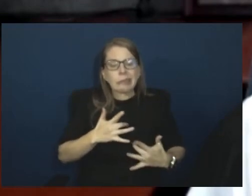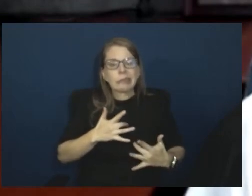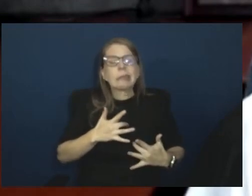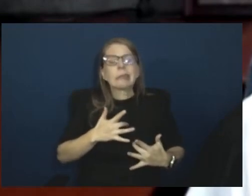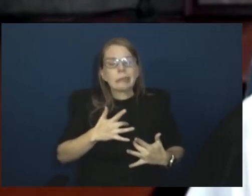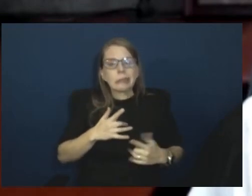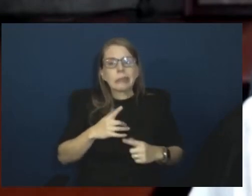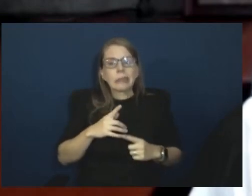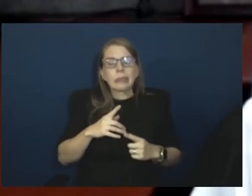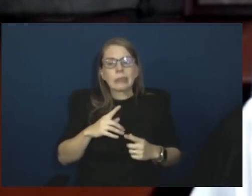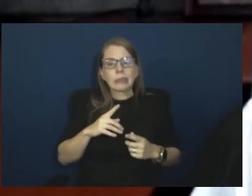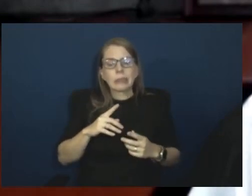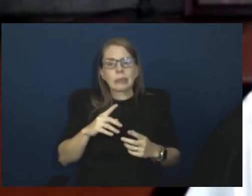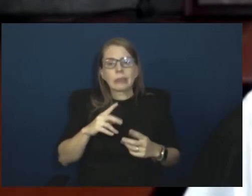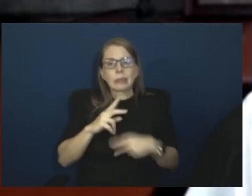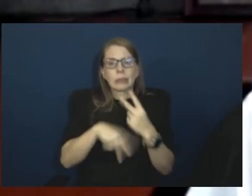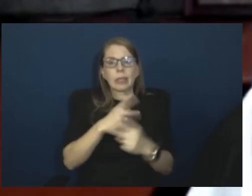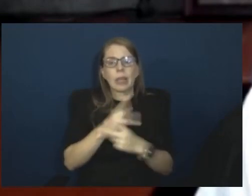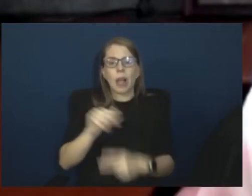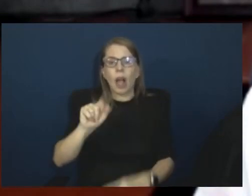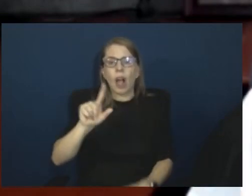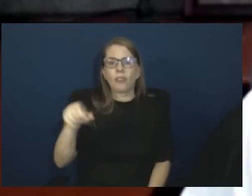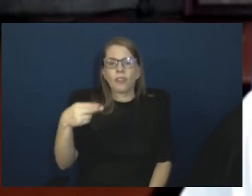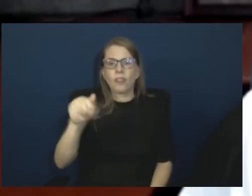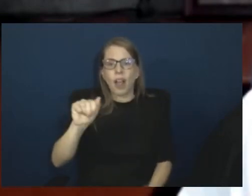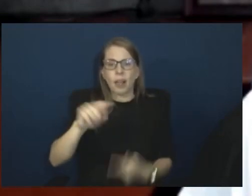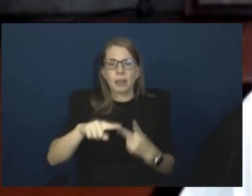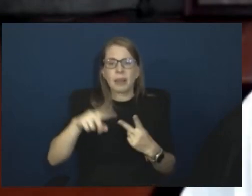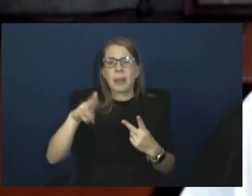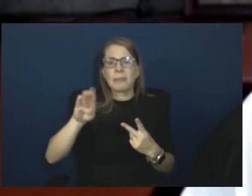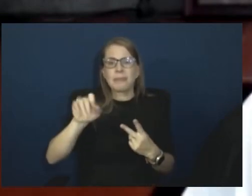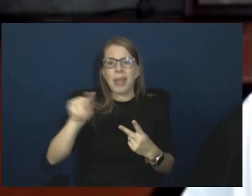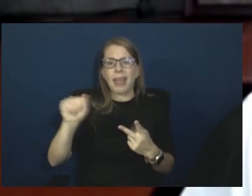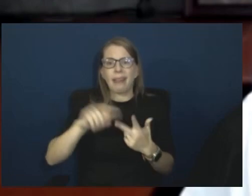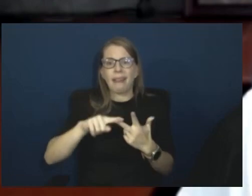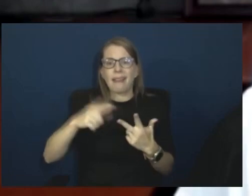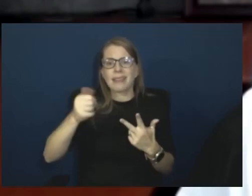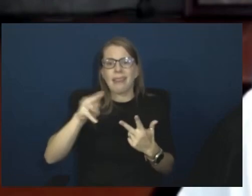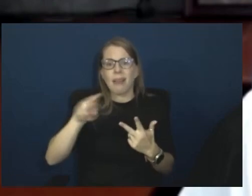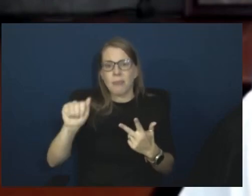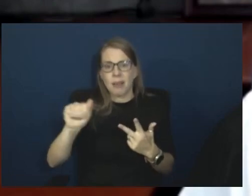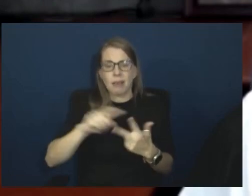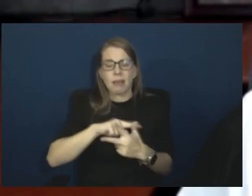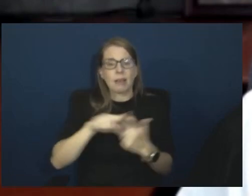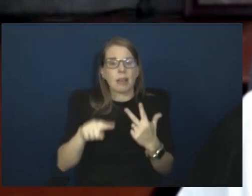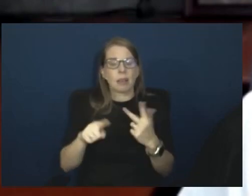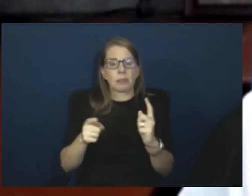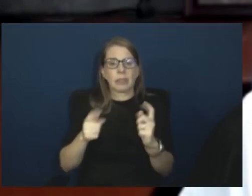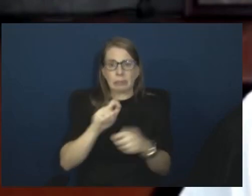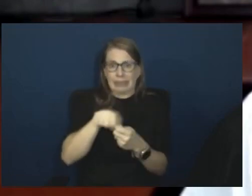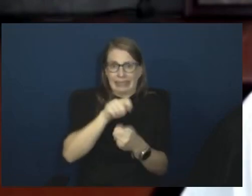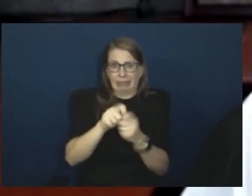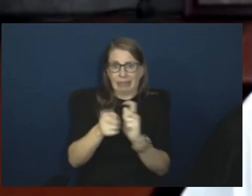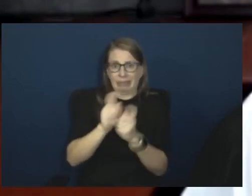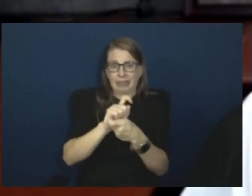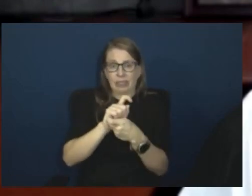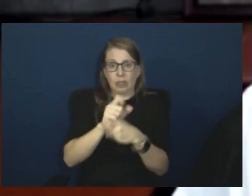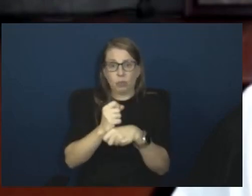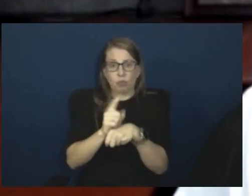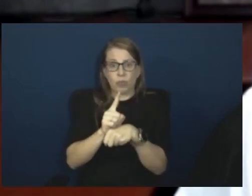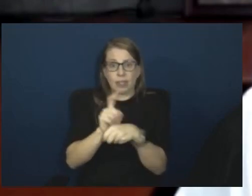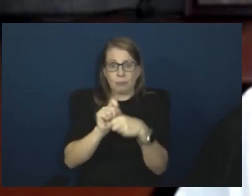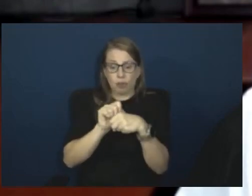especially the alpha, beta, and gamma, which have a very specific mutation in the receptor binding